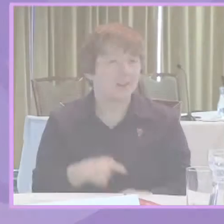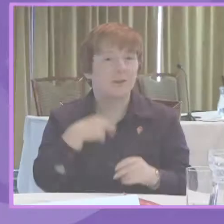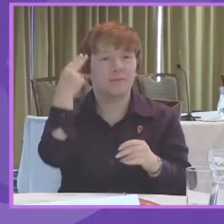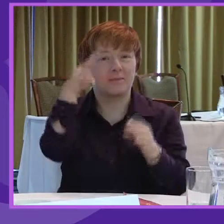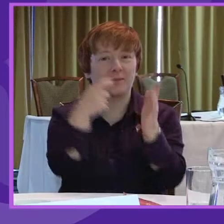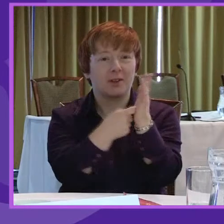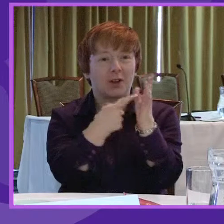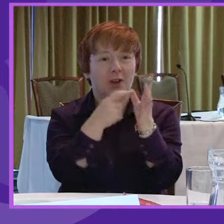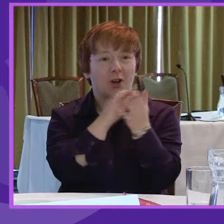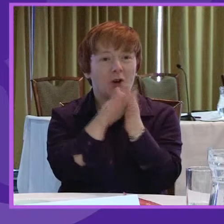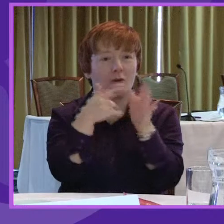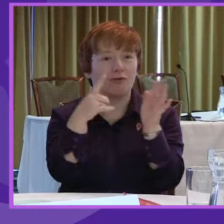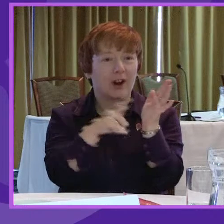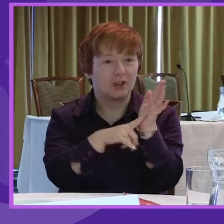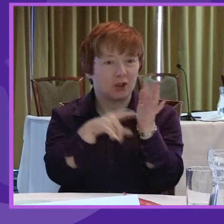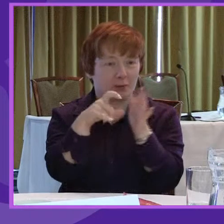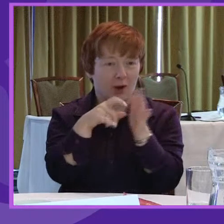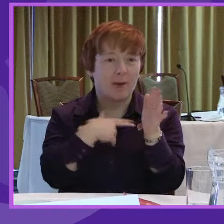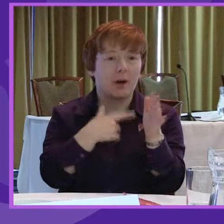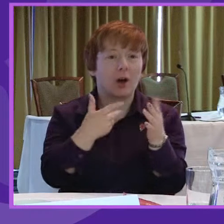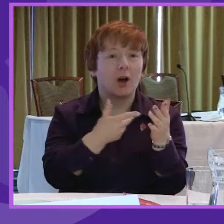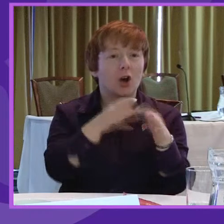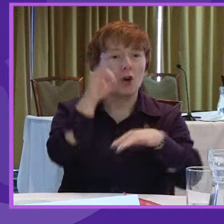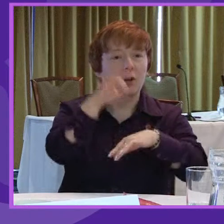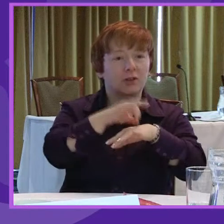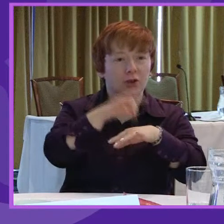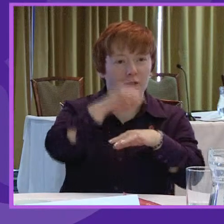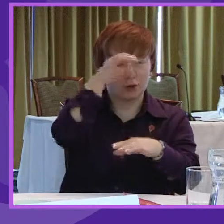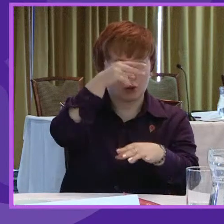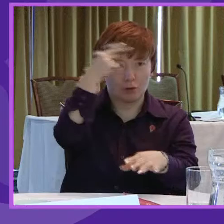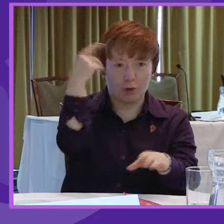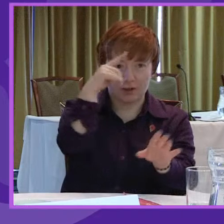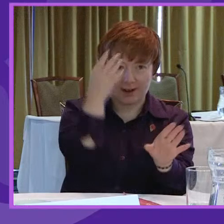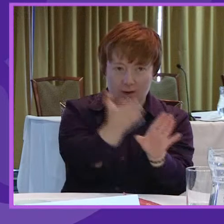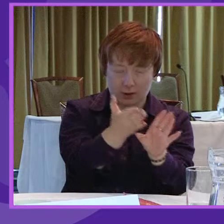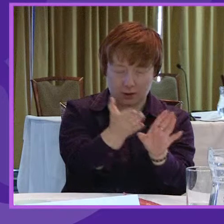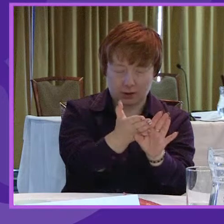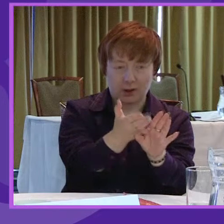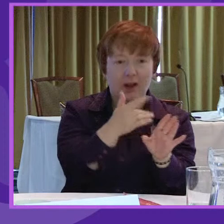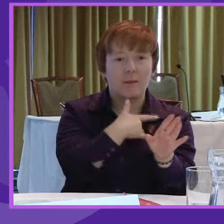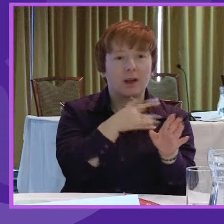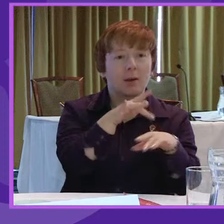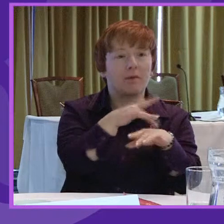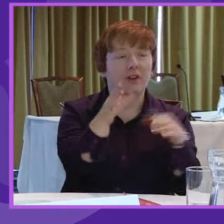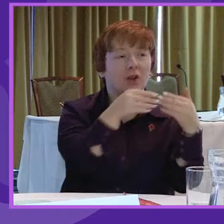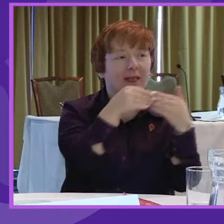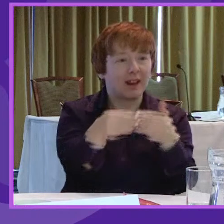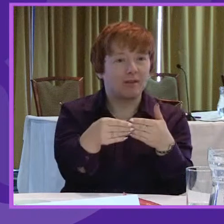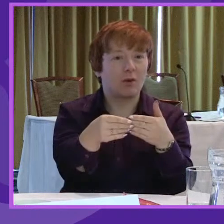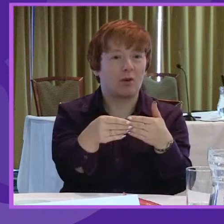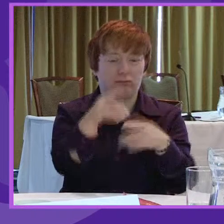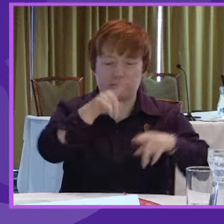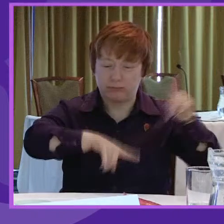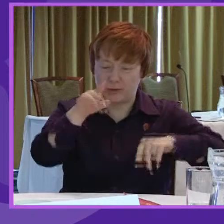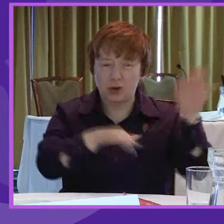Okay, so I'm Rachel Damone, as it says. I'm a consultant neuropsychologist, and I'm a professional lead for a number of services at